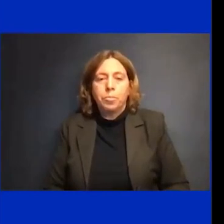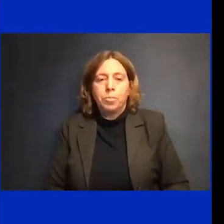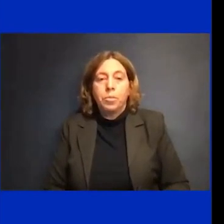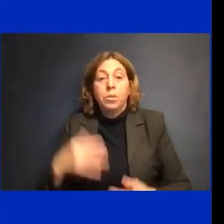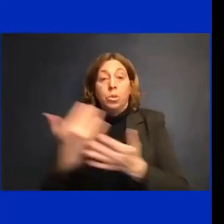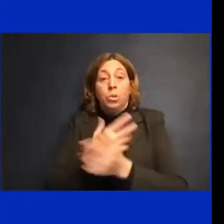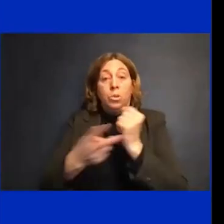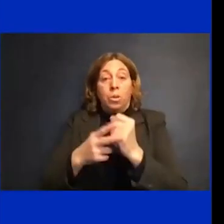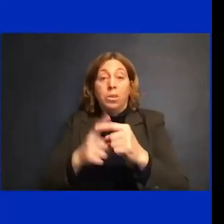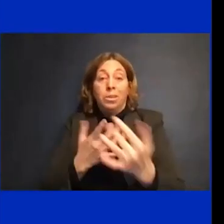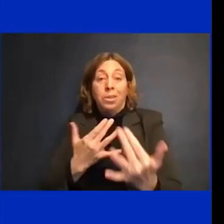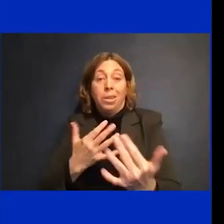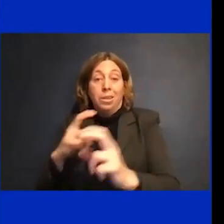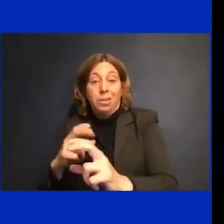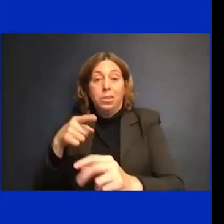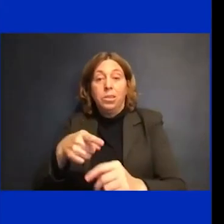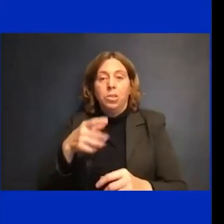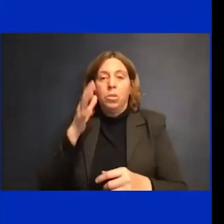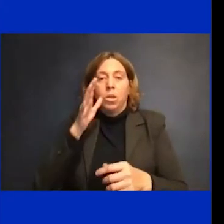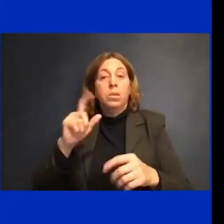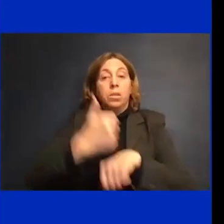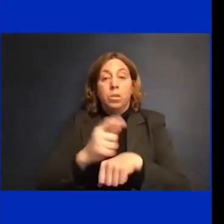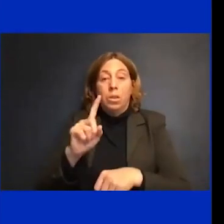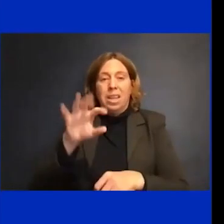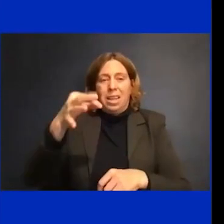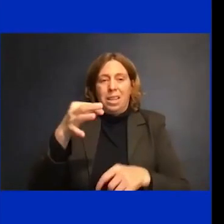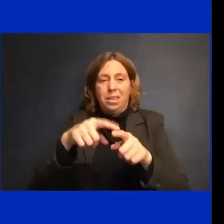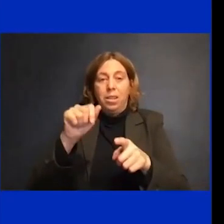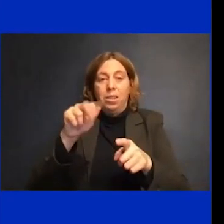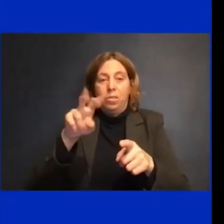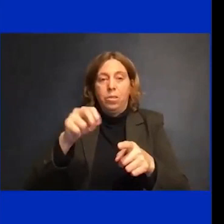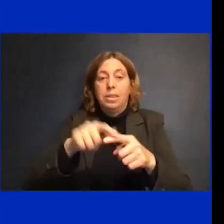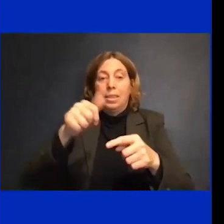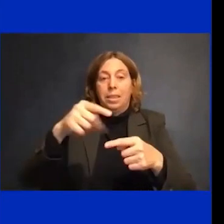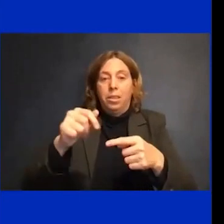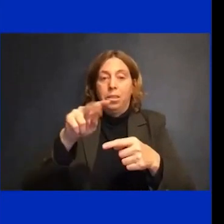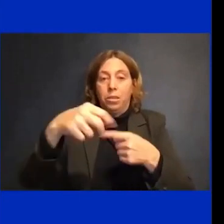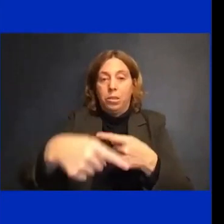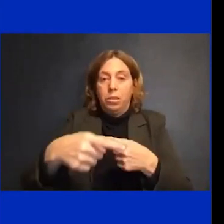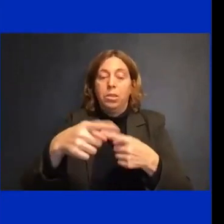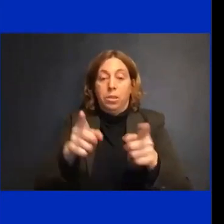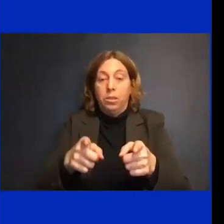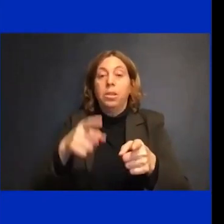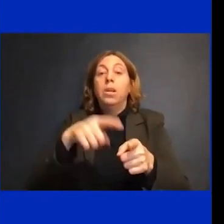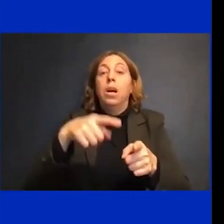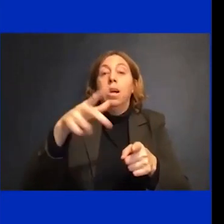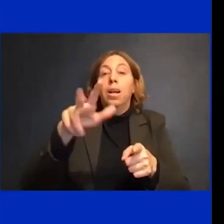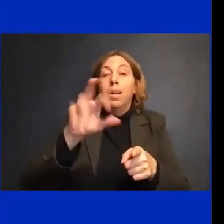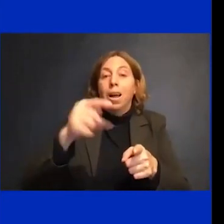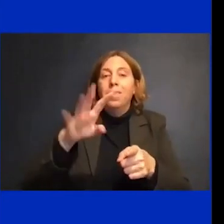The new storage and staging facility will be located between 9th Avenue and 10th Avenue between 39th Street and 40th